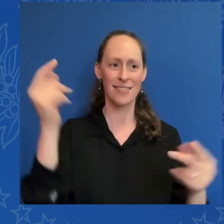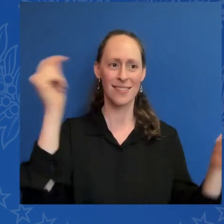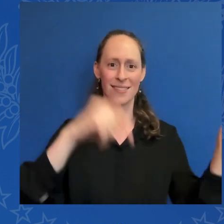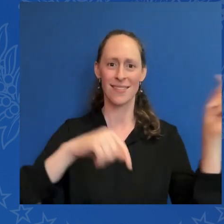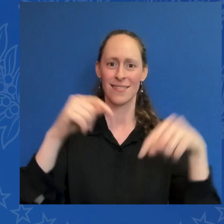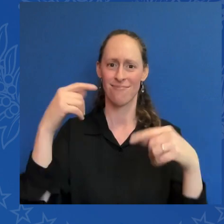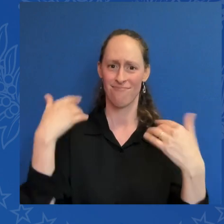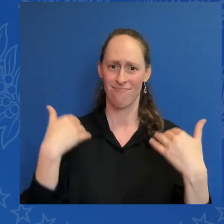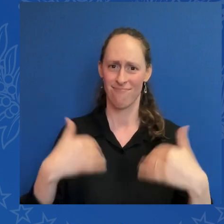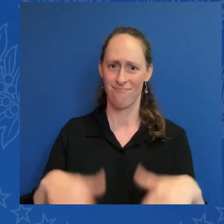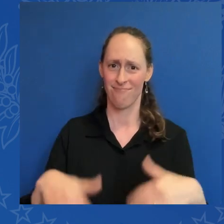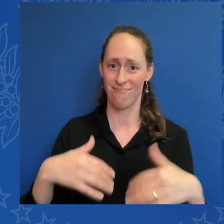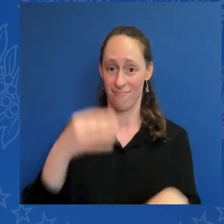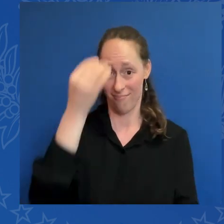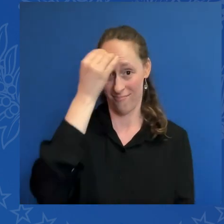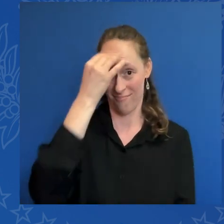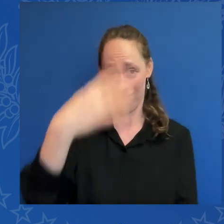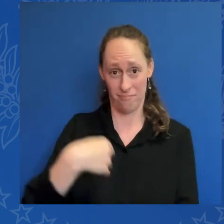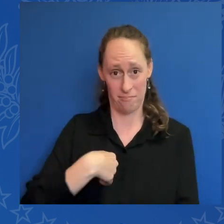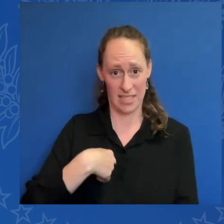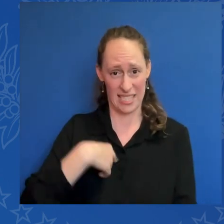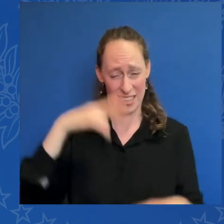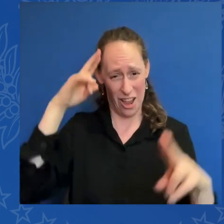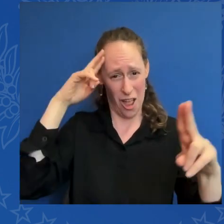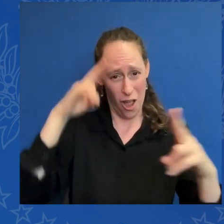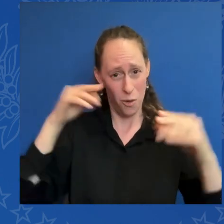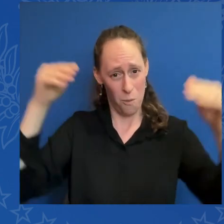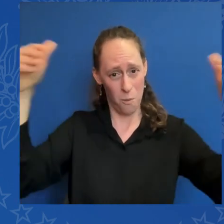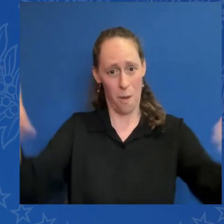to County Louth, President Biden.